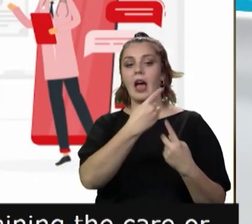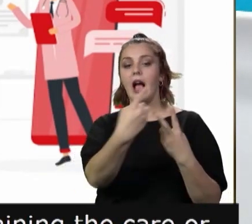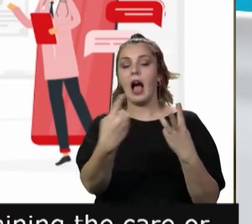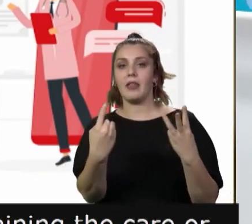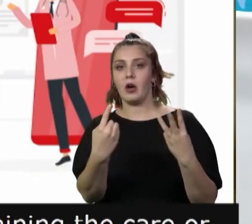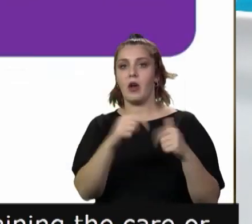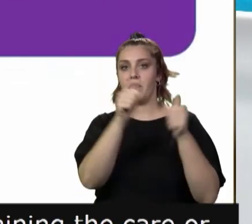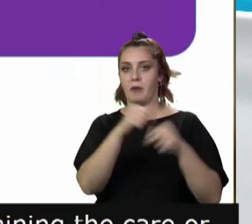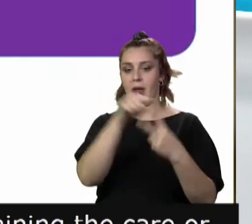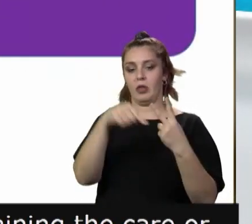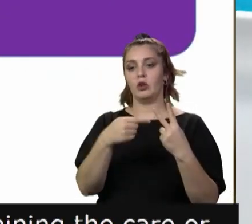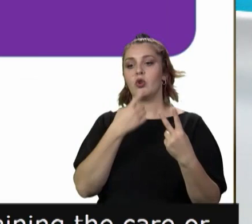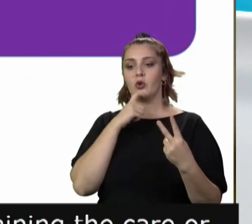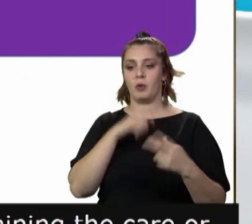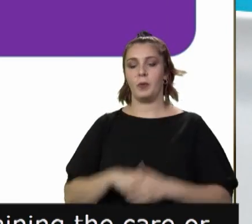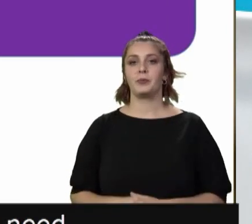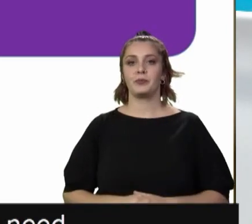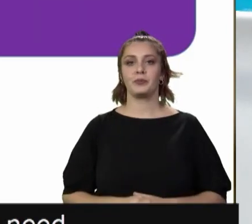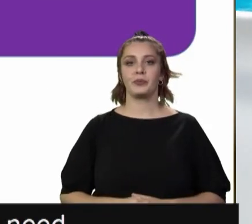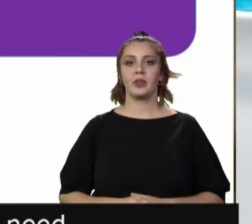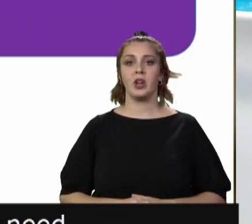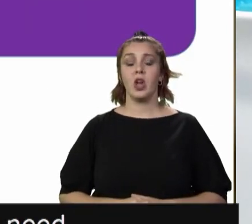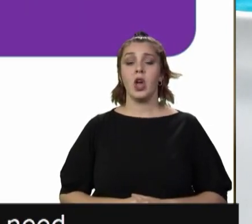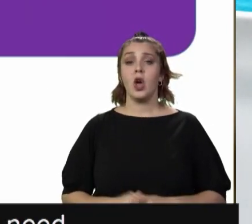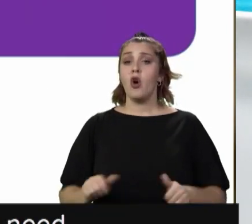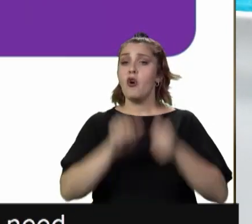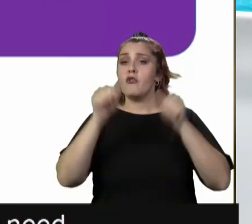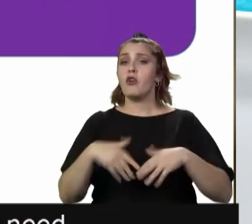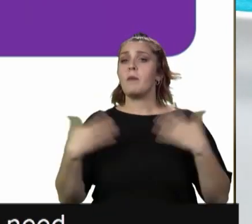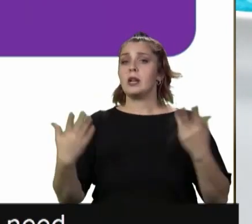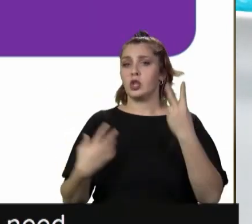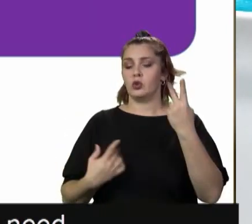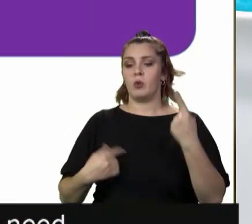We're going to look at how technology helps.